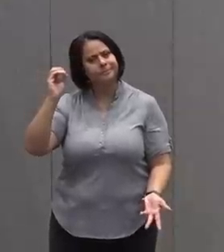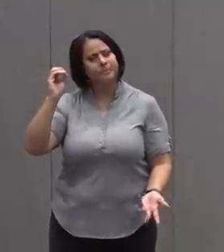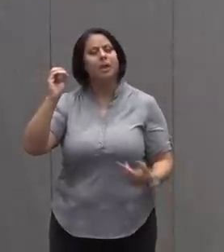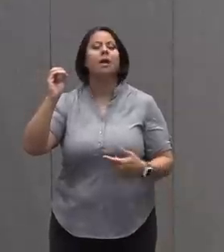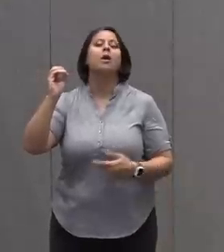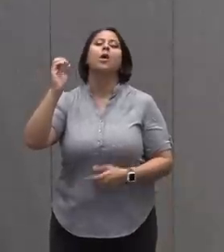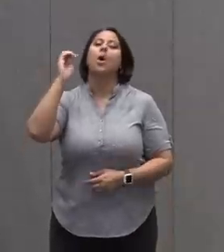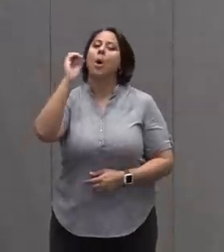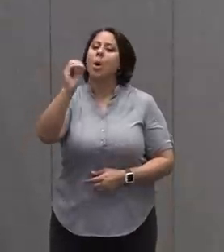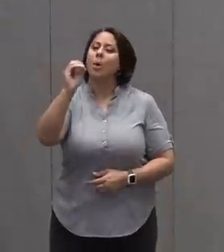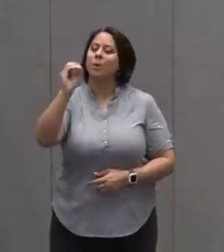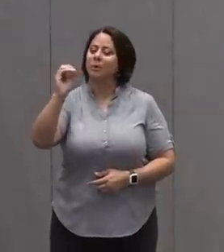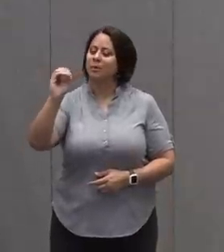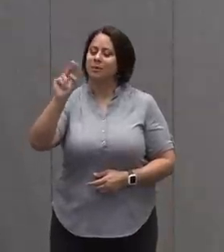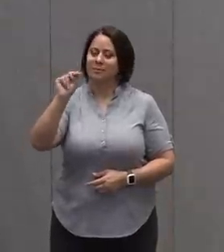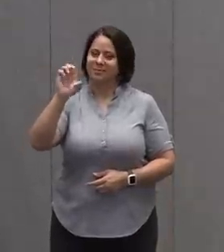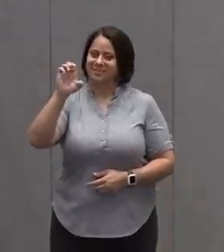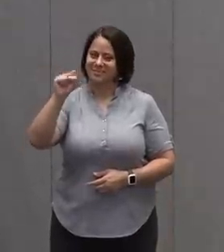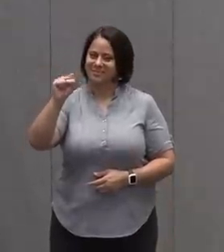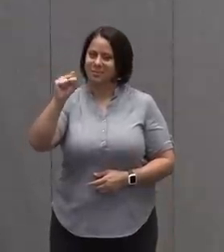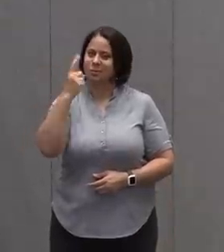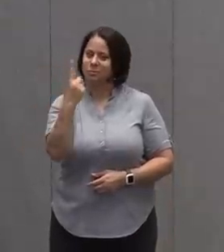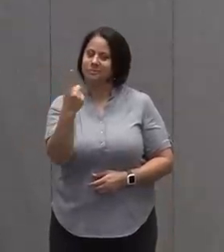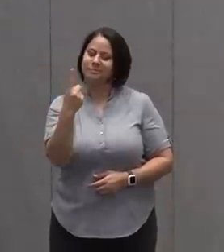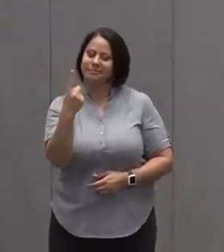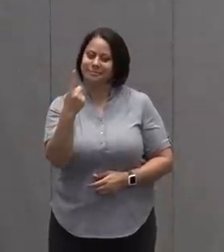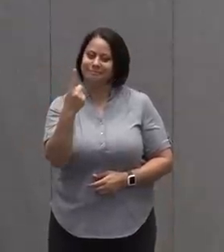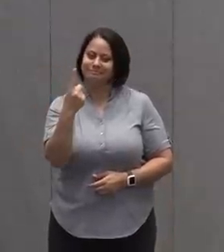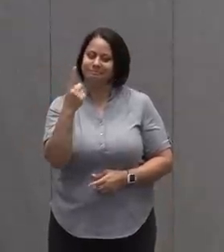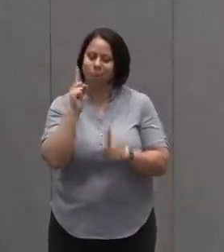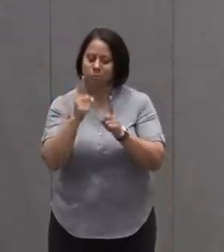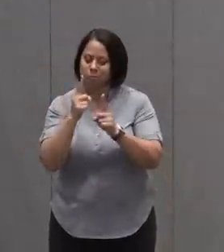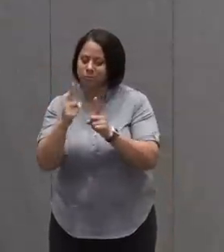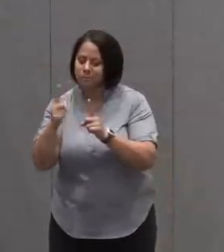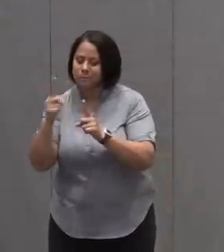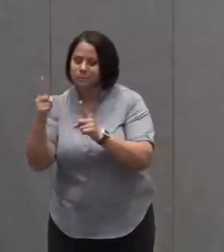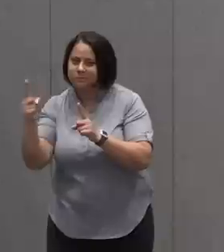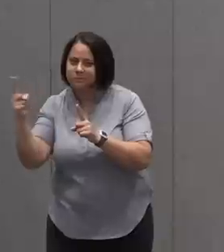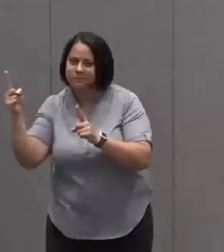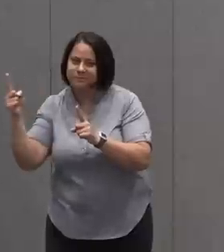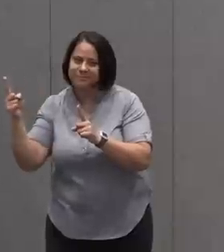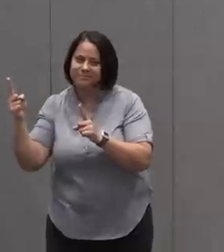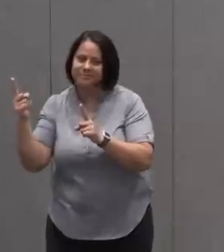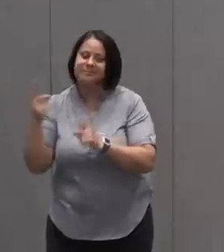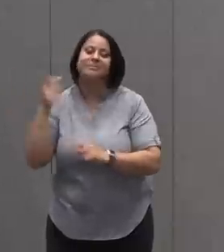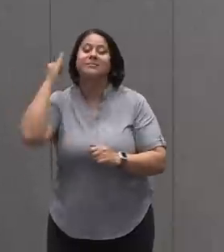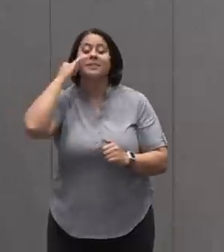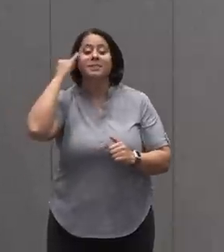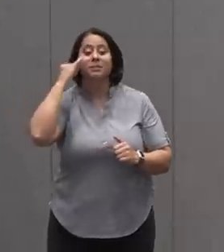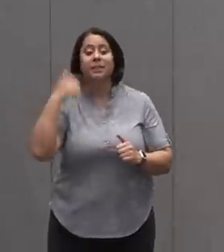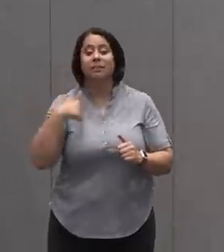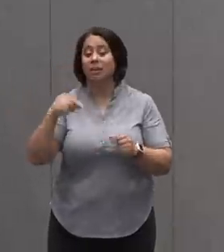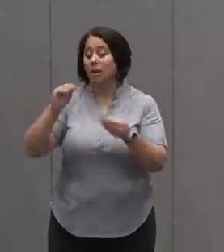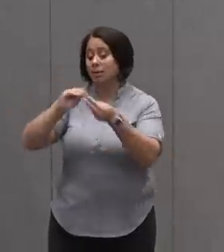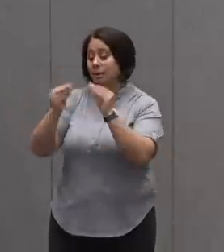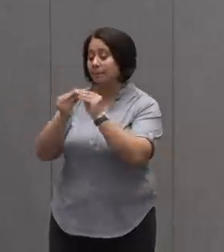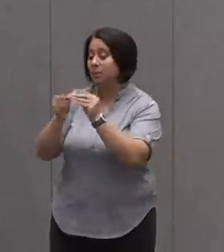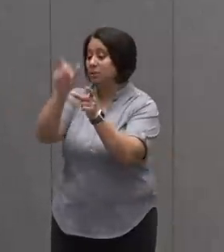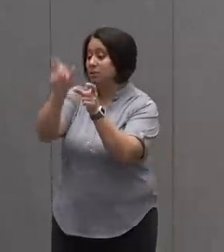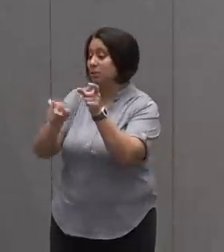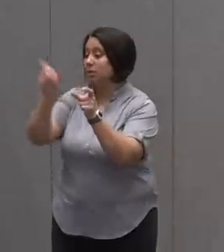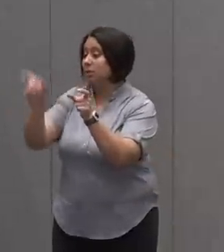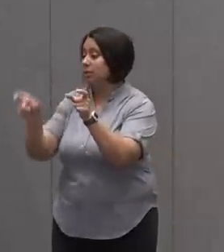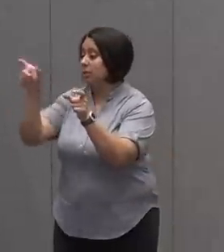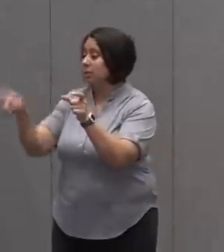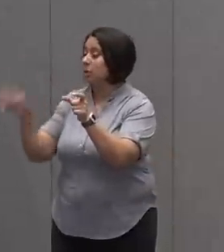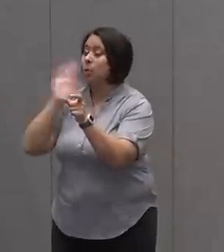O stands for one. So we want to make sure that when we're placing these digits in the correct place, we're going to place